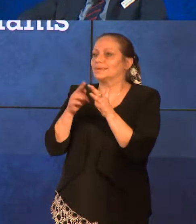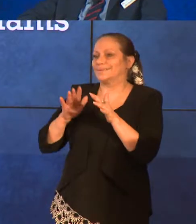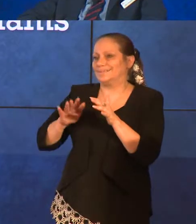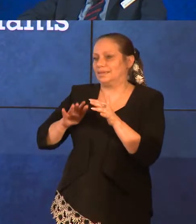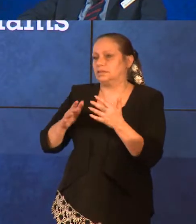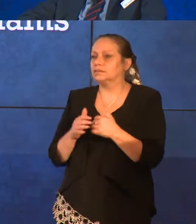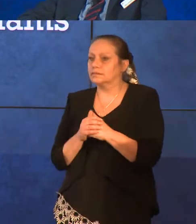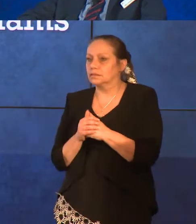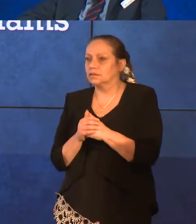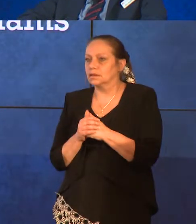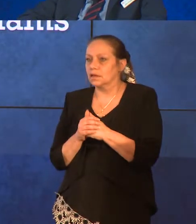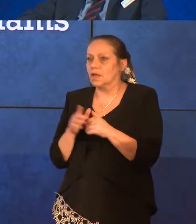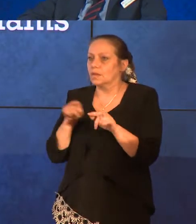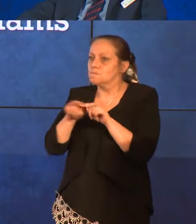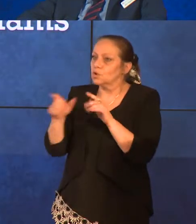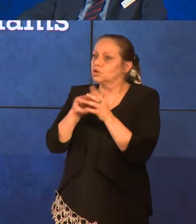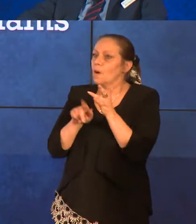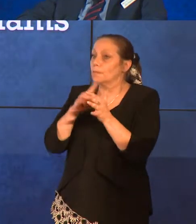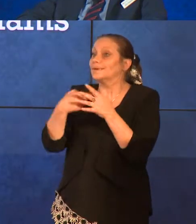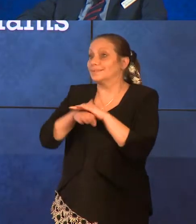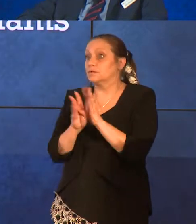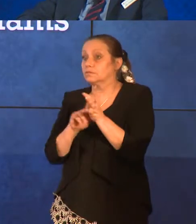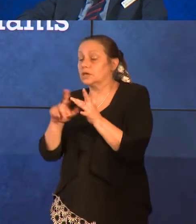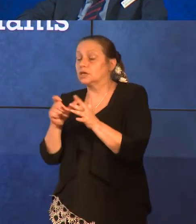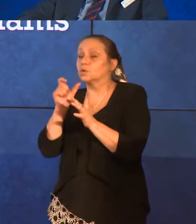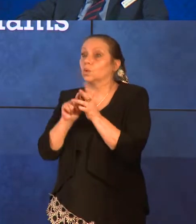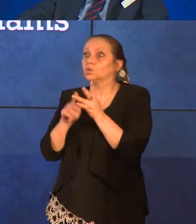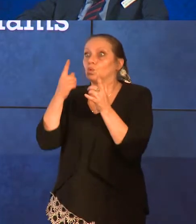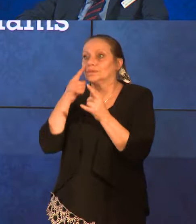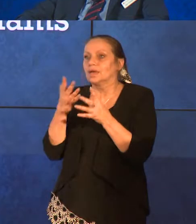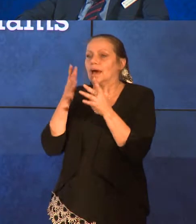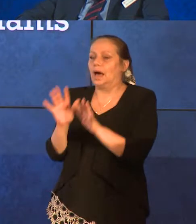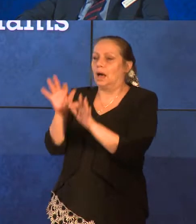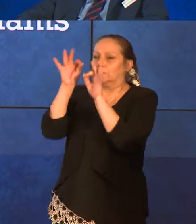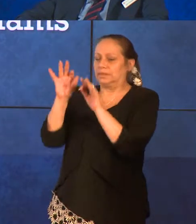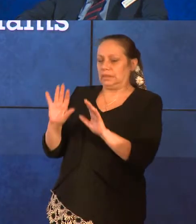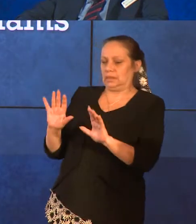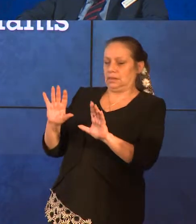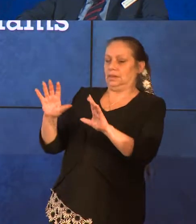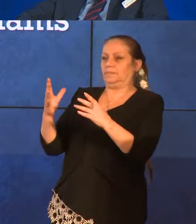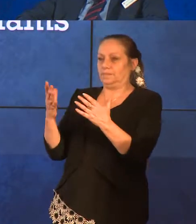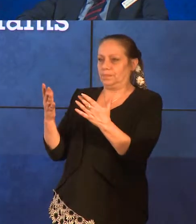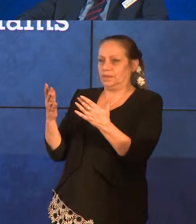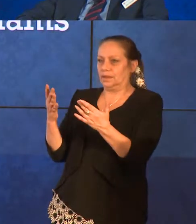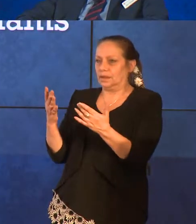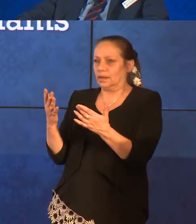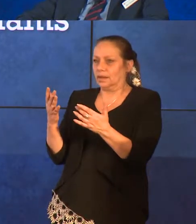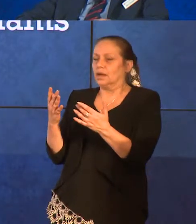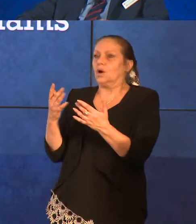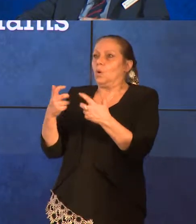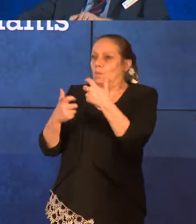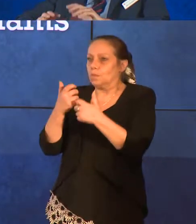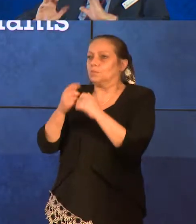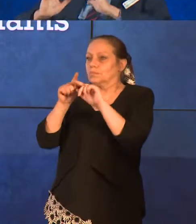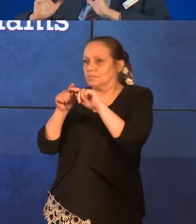amongst participants in Victoria, and so we do see a particular failing or difficulty confronting the NDIS